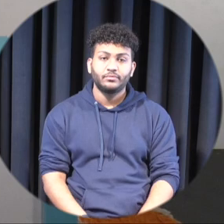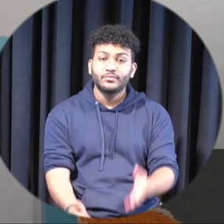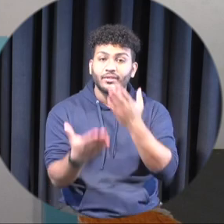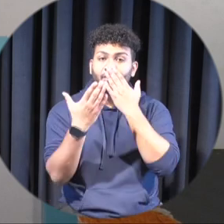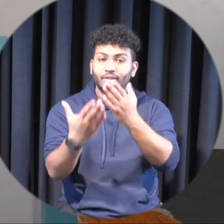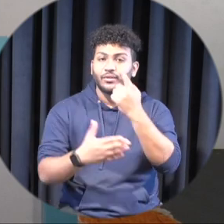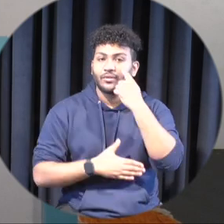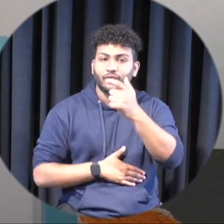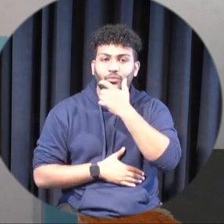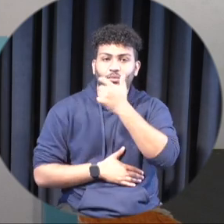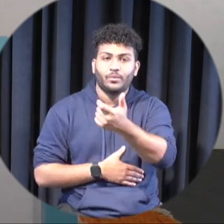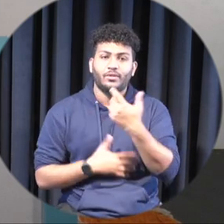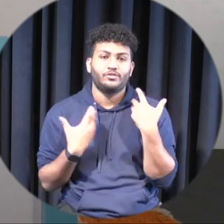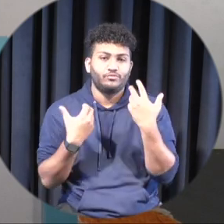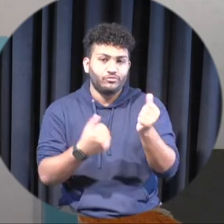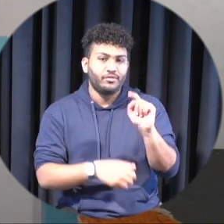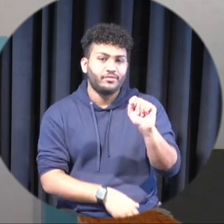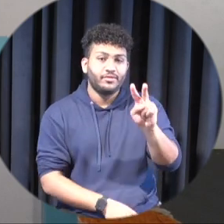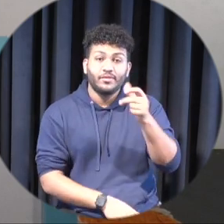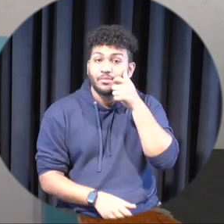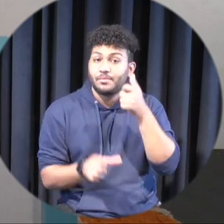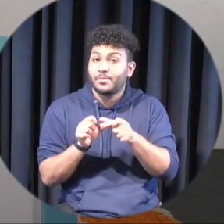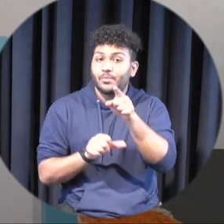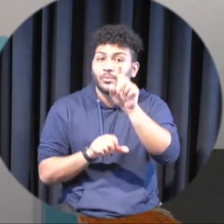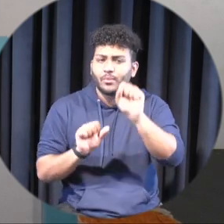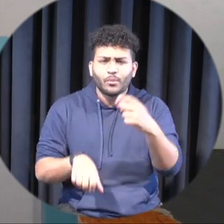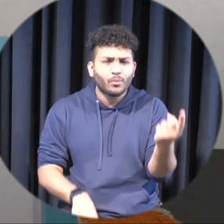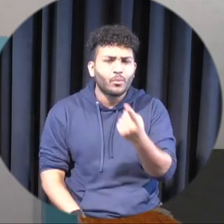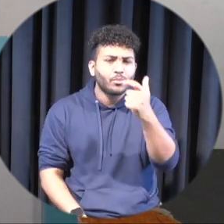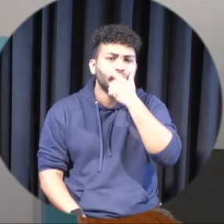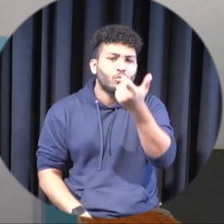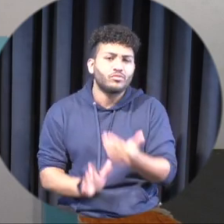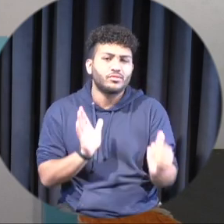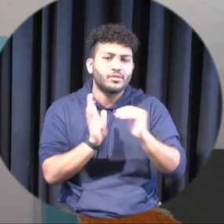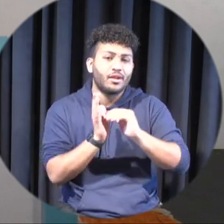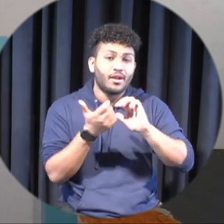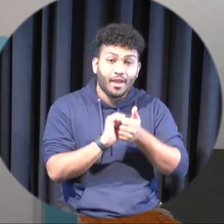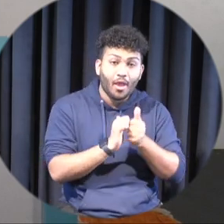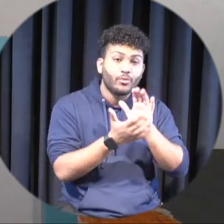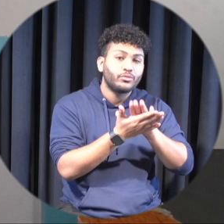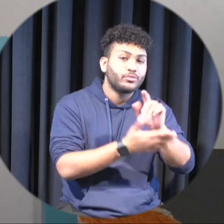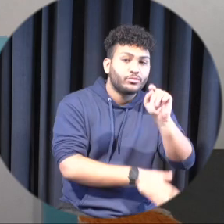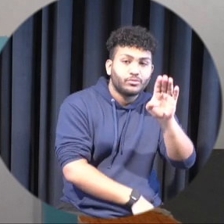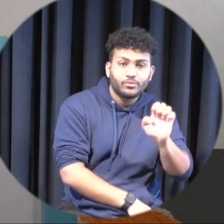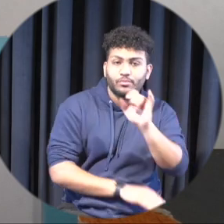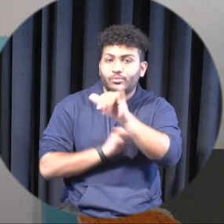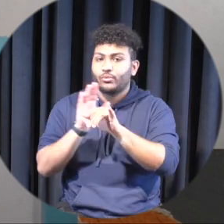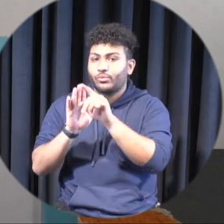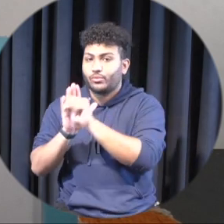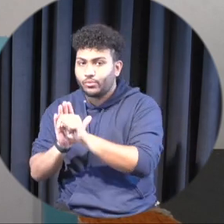Thank you for watching Brave TV News. Remember, you can always watch us on SchoolTube,